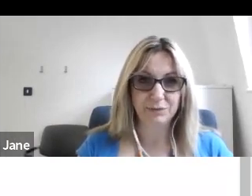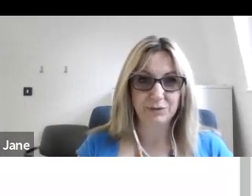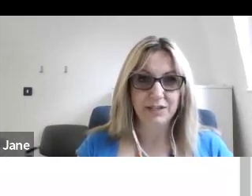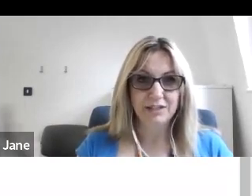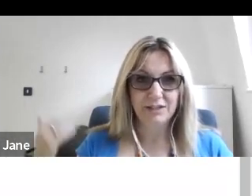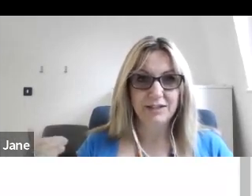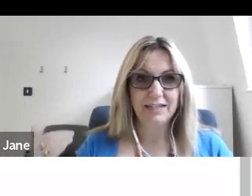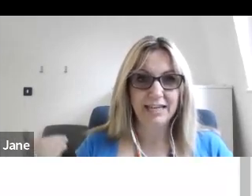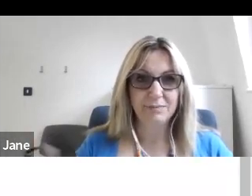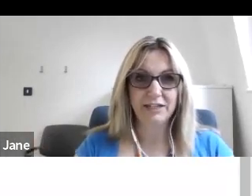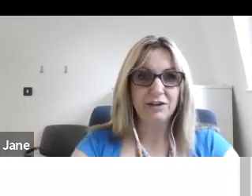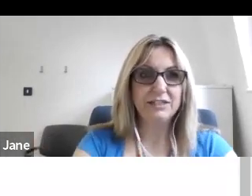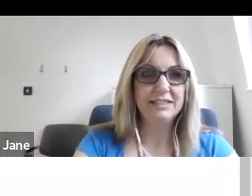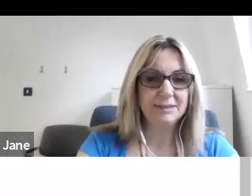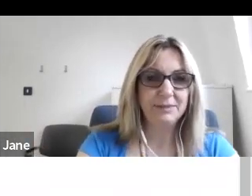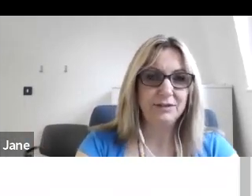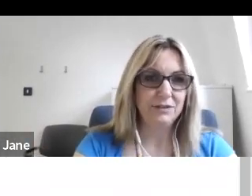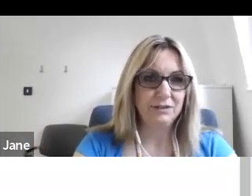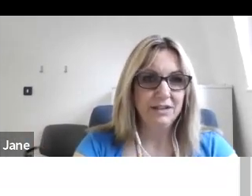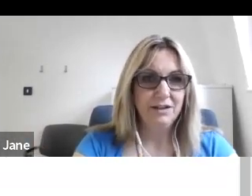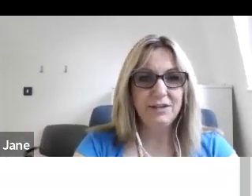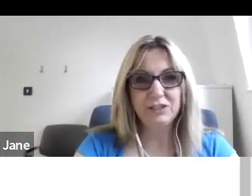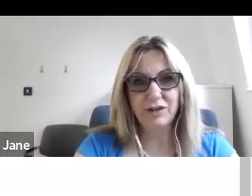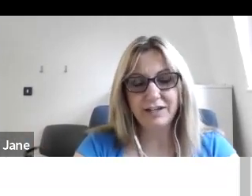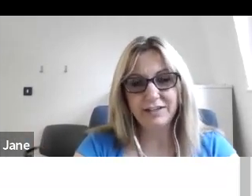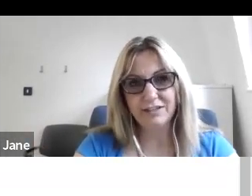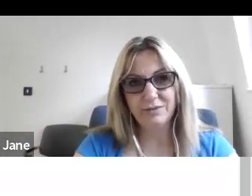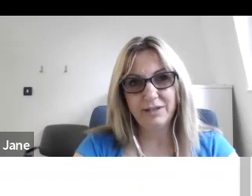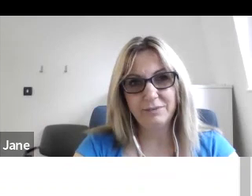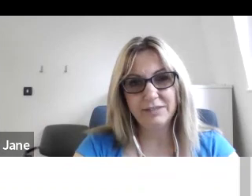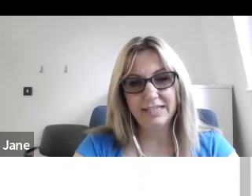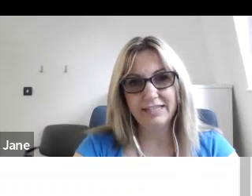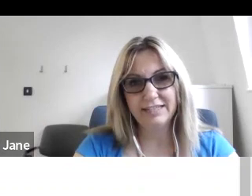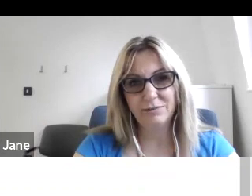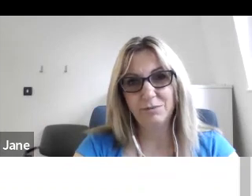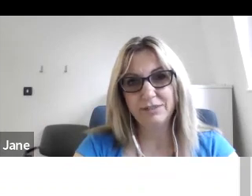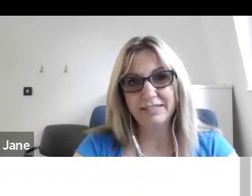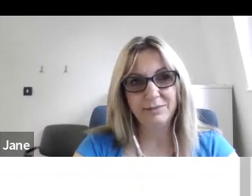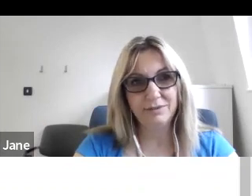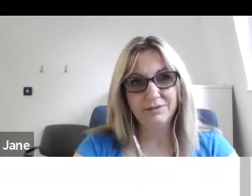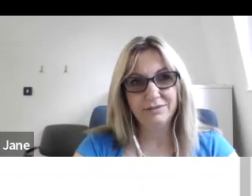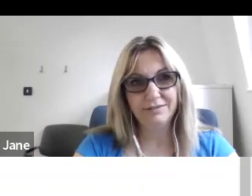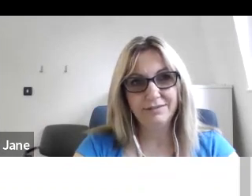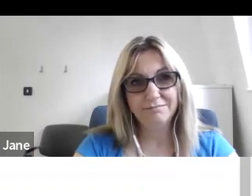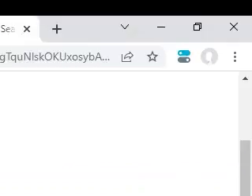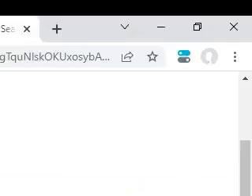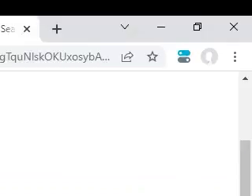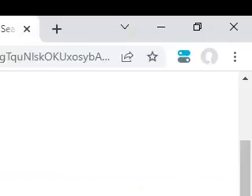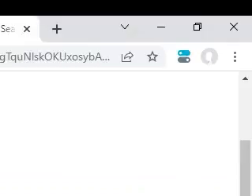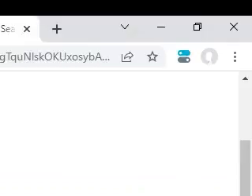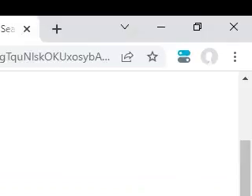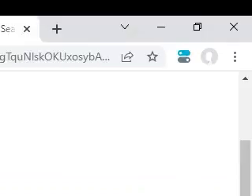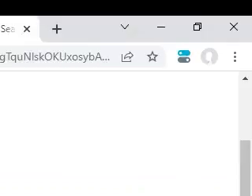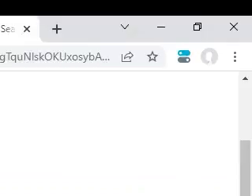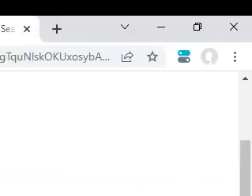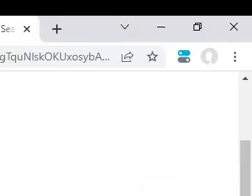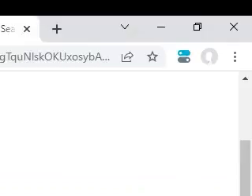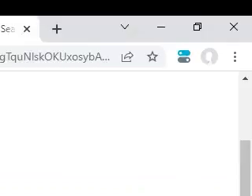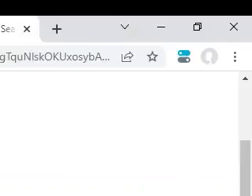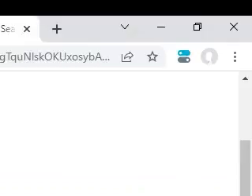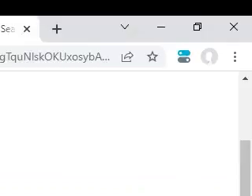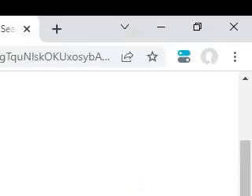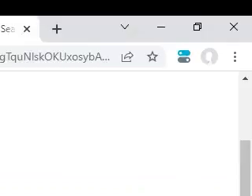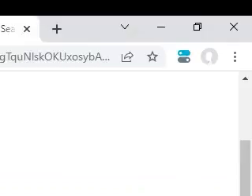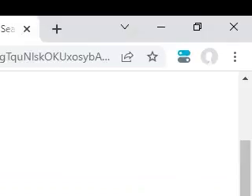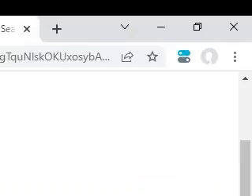traumas anymore. So I think EMDR is a bit of a fast track to get you to have proper sleep. Yeah, I think CBT.